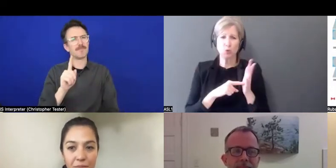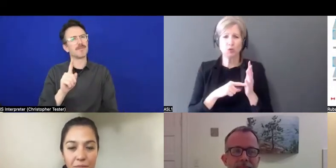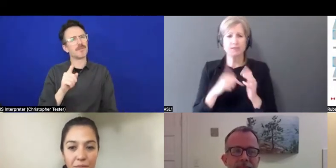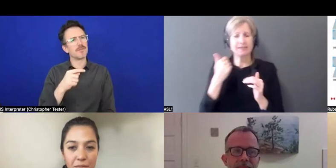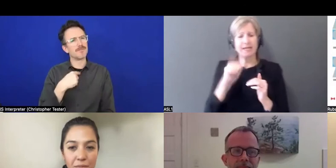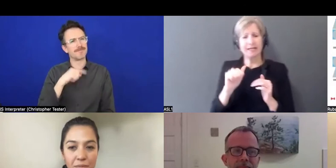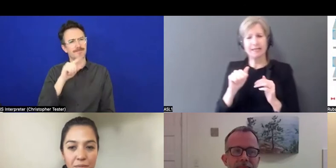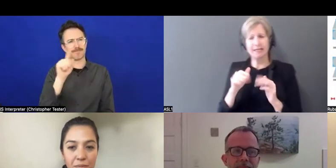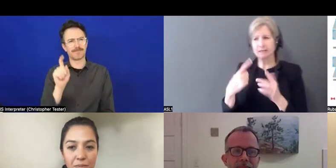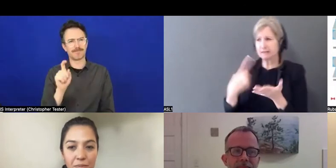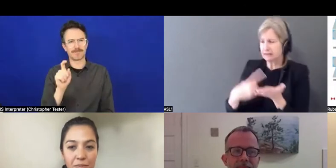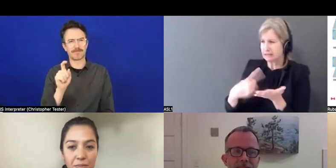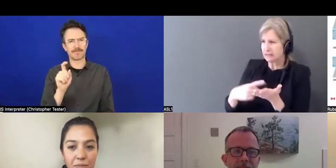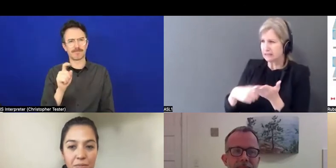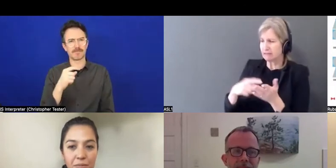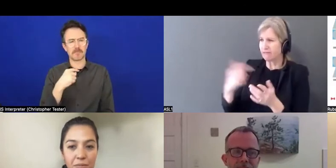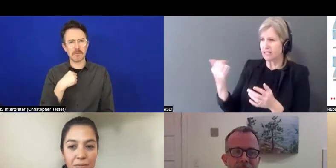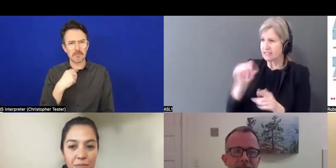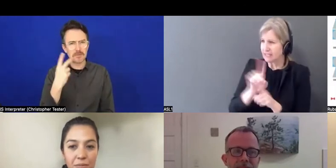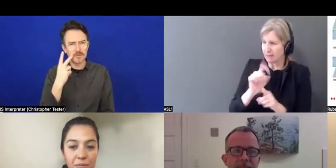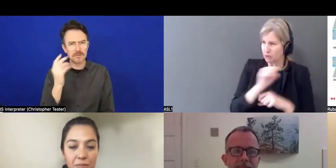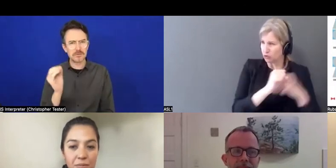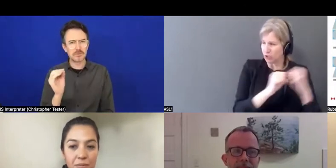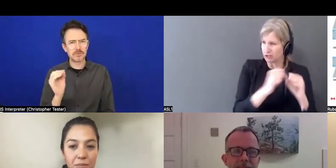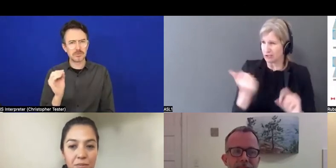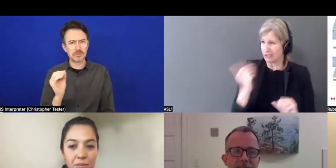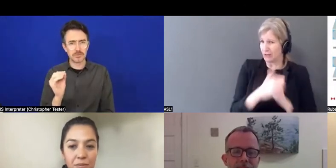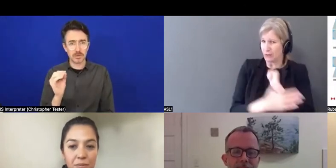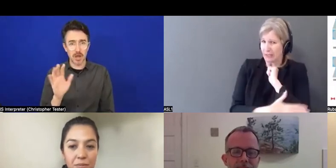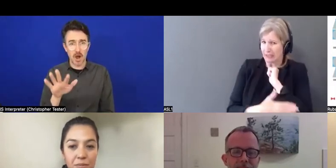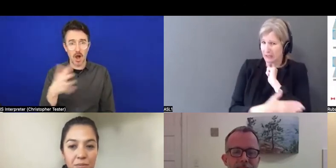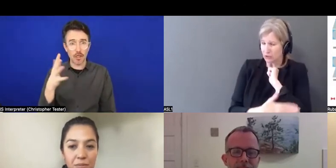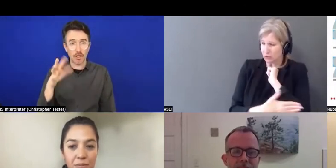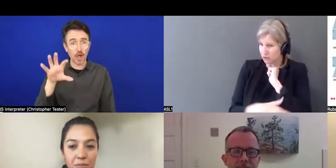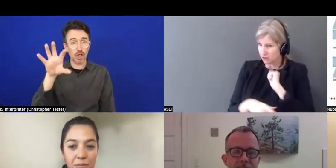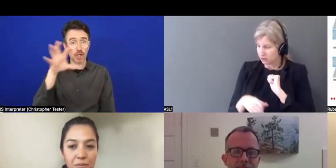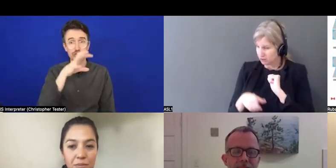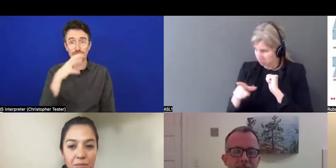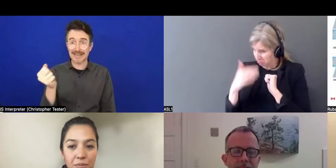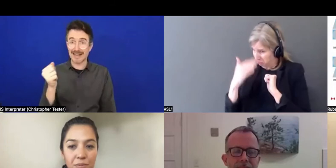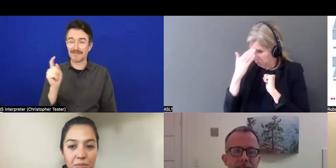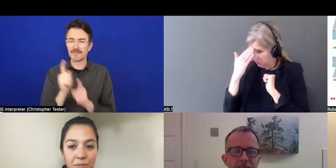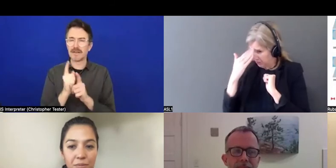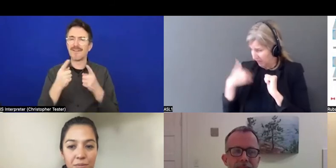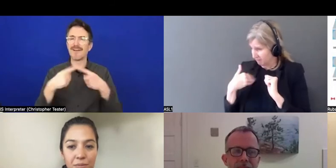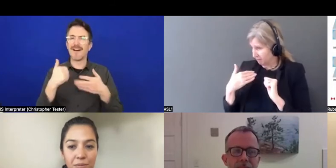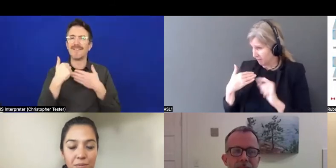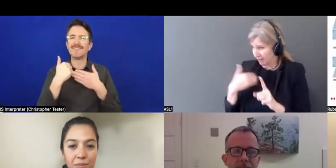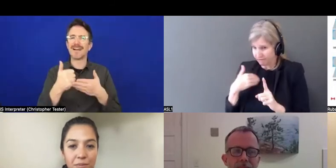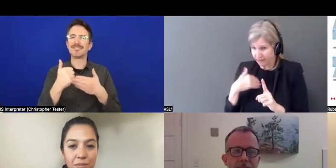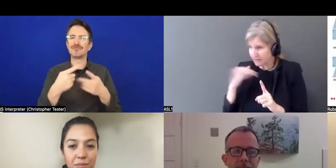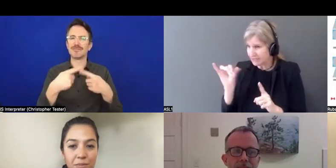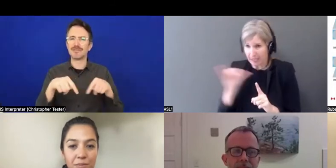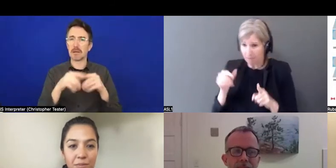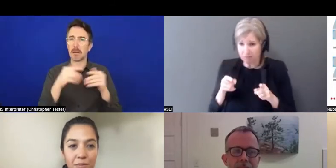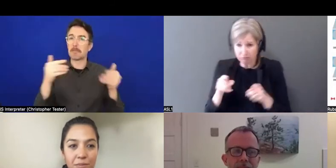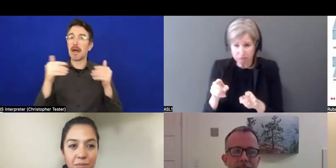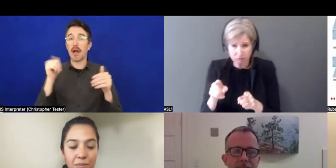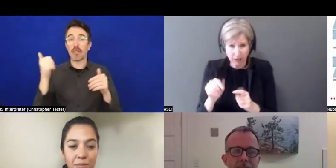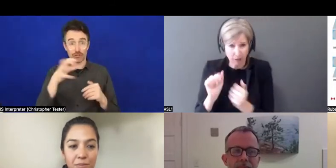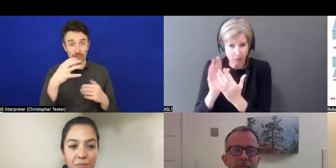structure in other countries. Are you aware of similar approach was used in any of the other countries